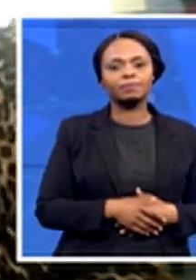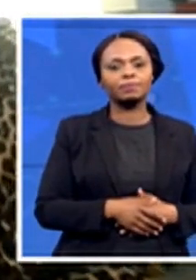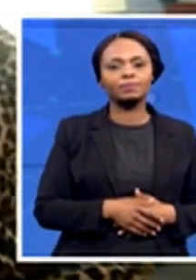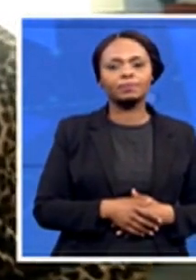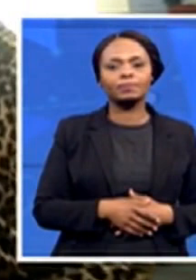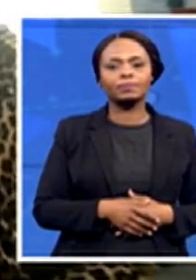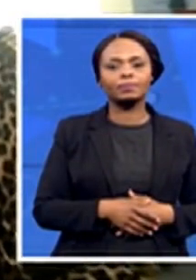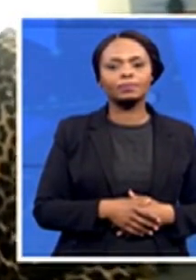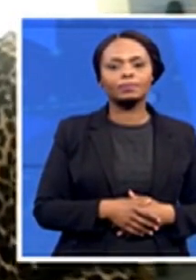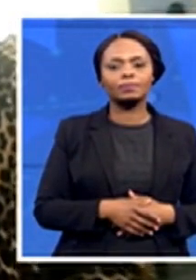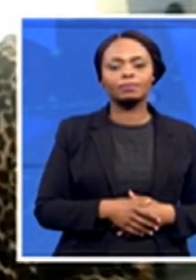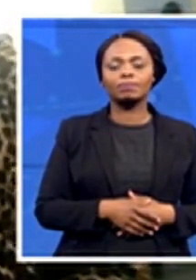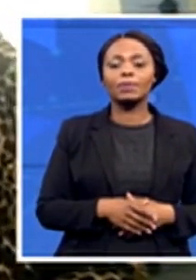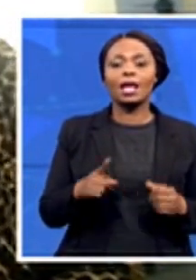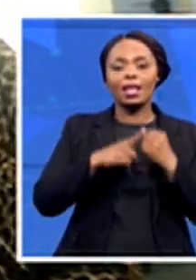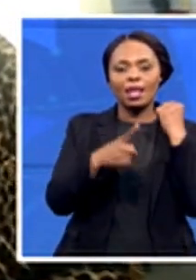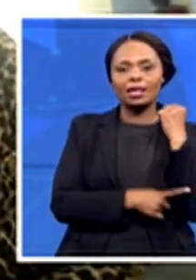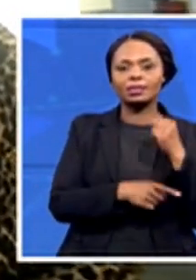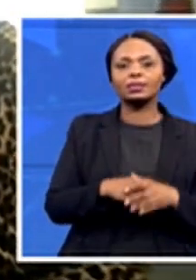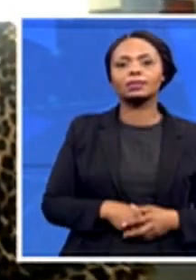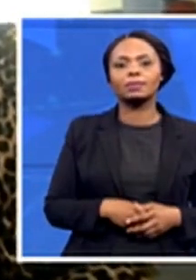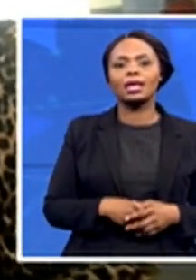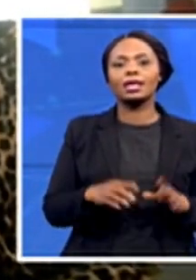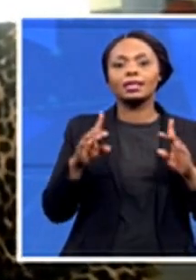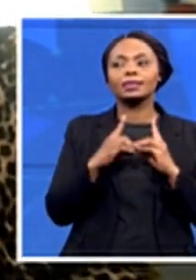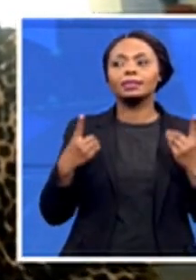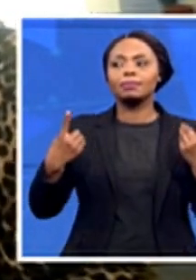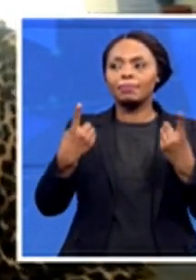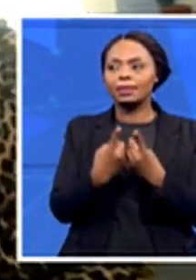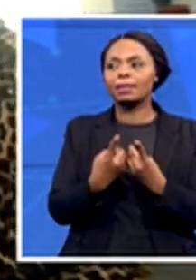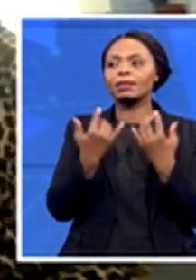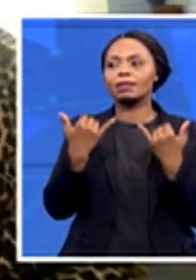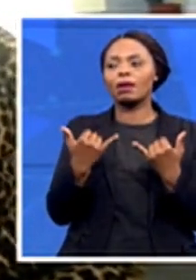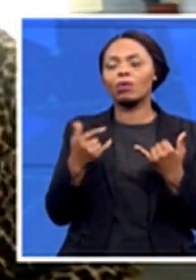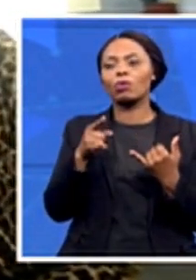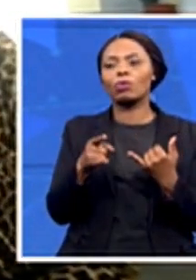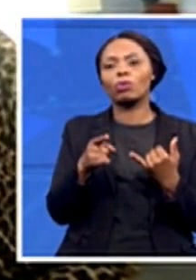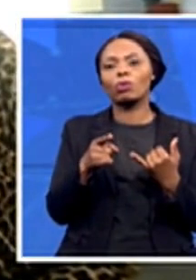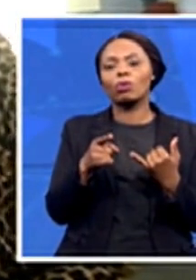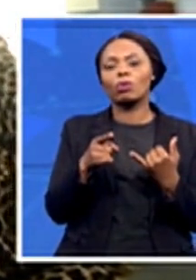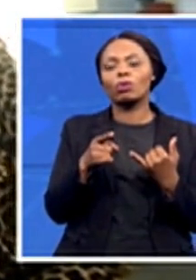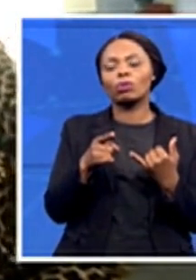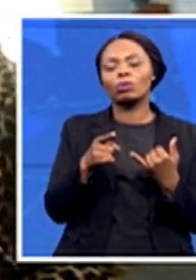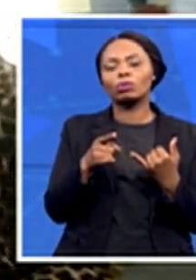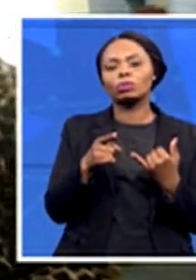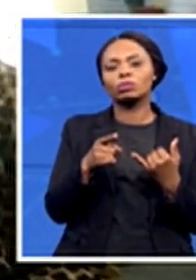of key positions within the department. Are you winning that battle so